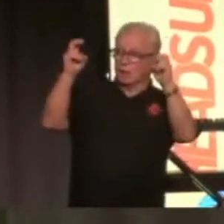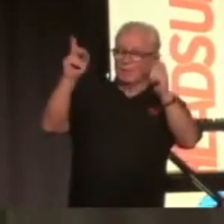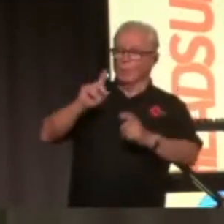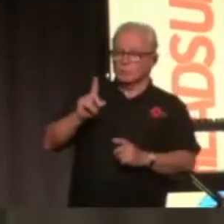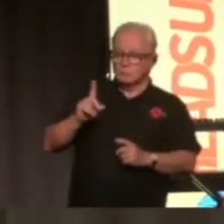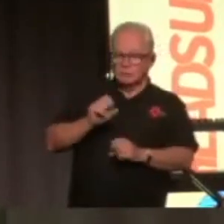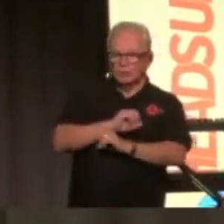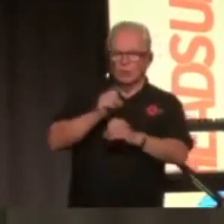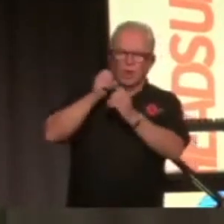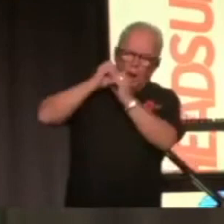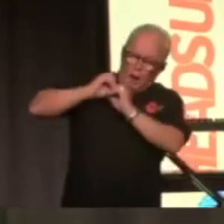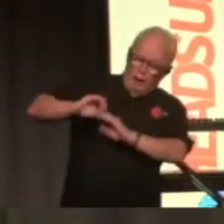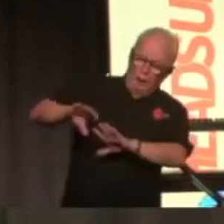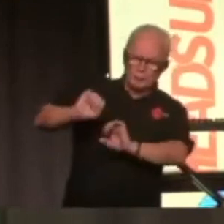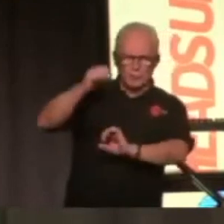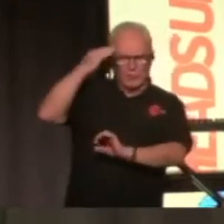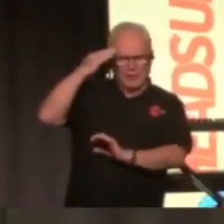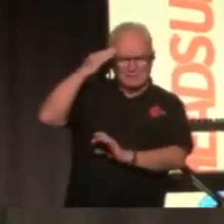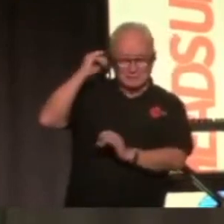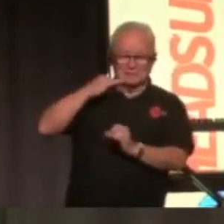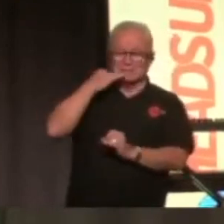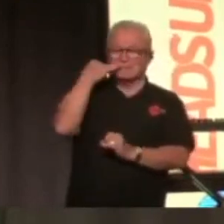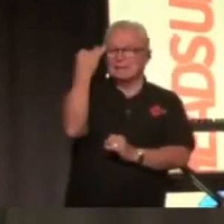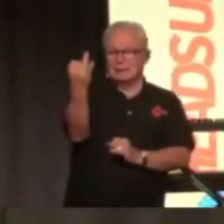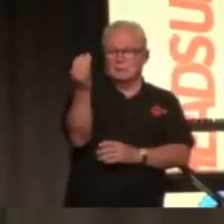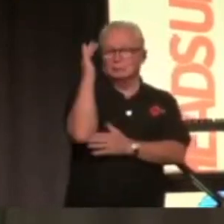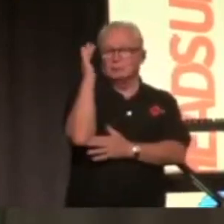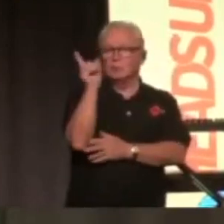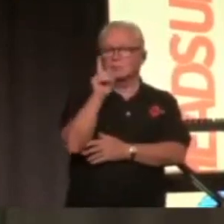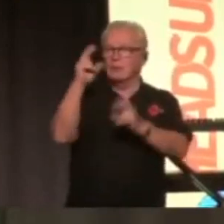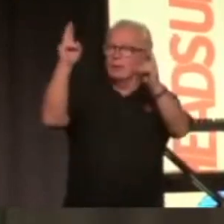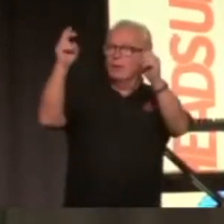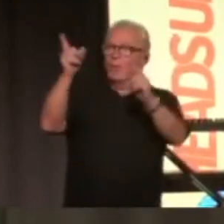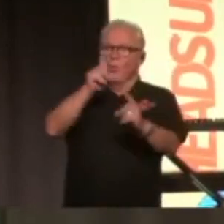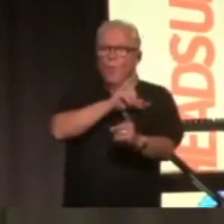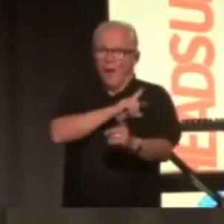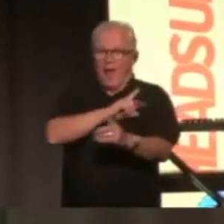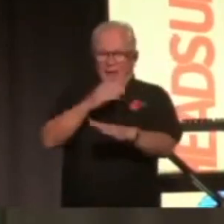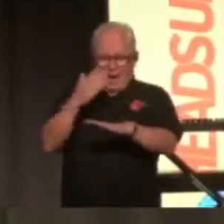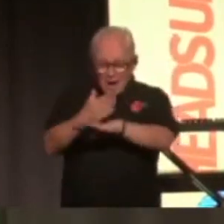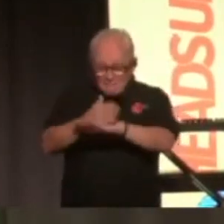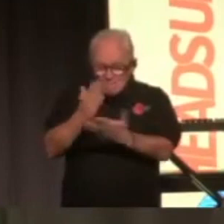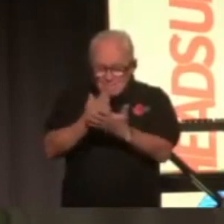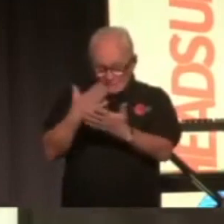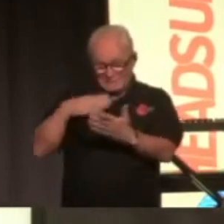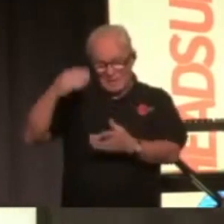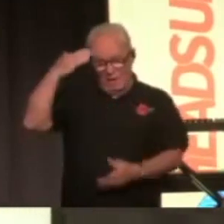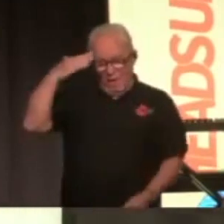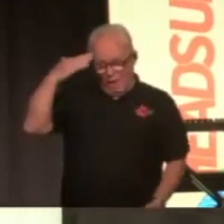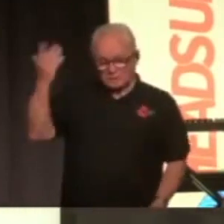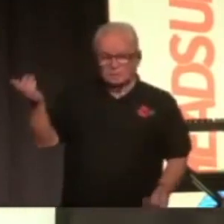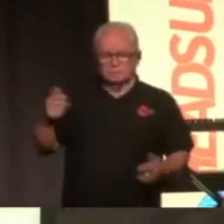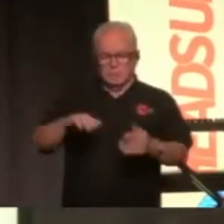And then next week, we're going to preach on a wee subject called why do you need a head? And then on the